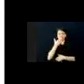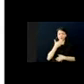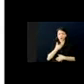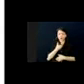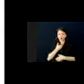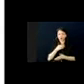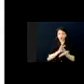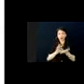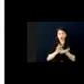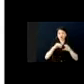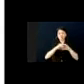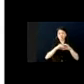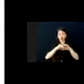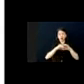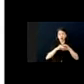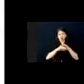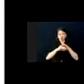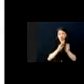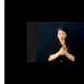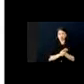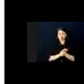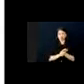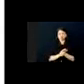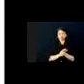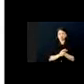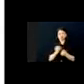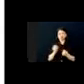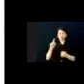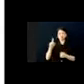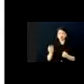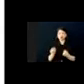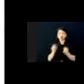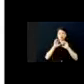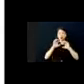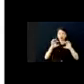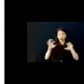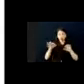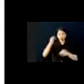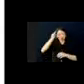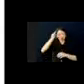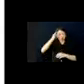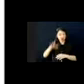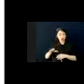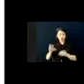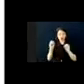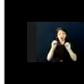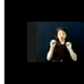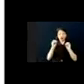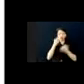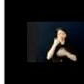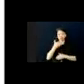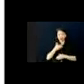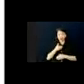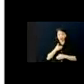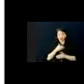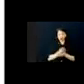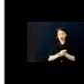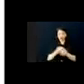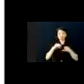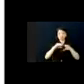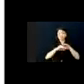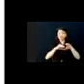of villages are completely unbanked. And then the second most common thing is having a banking agent. When we look at